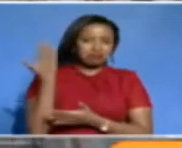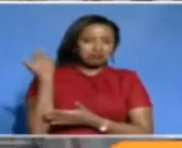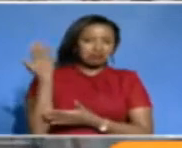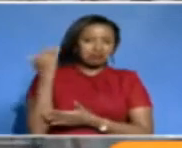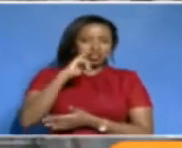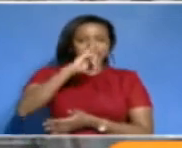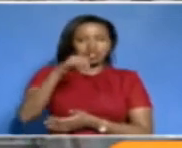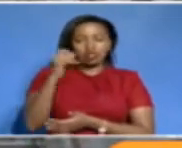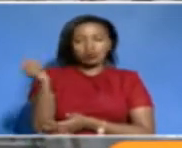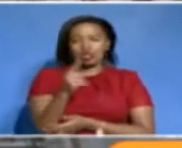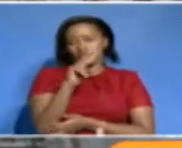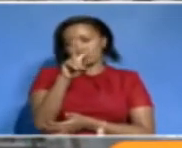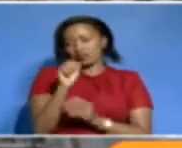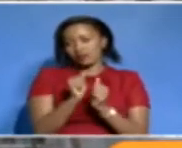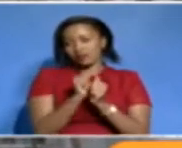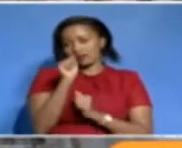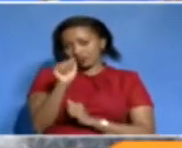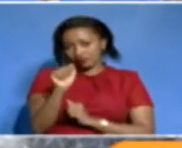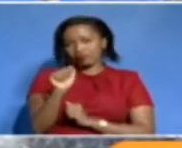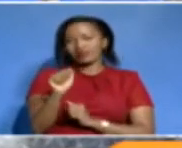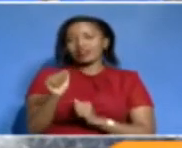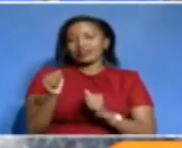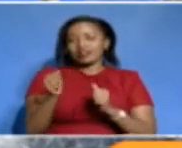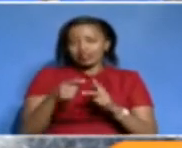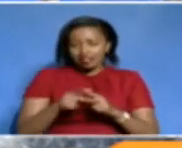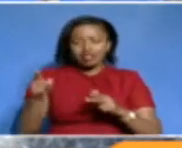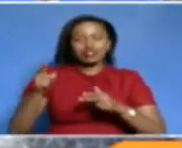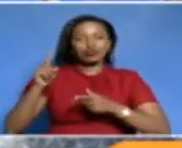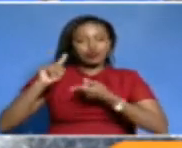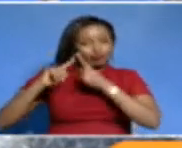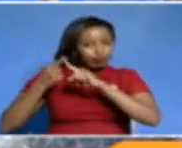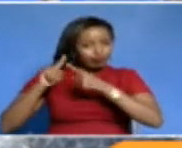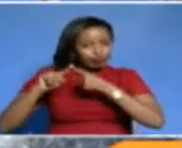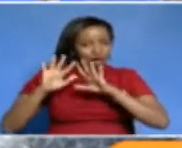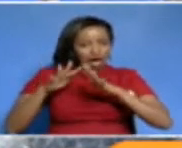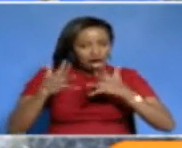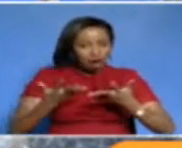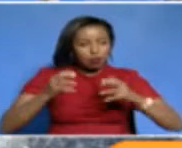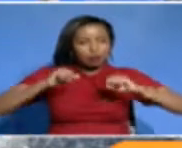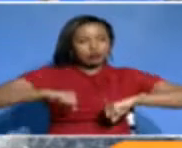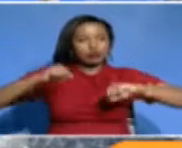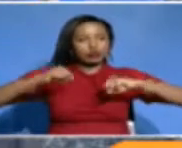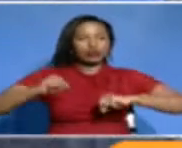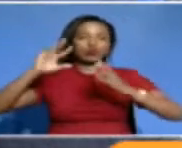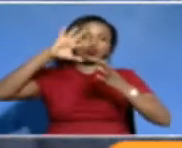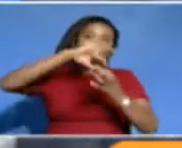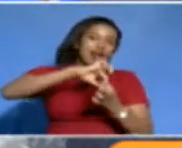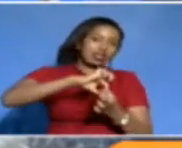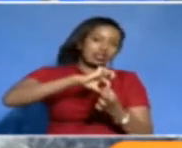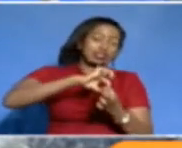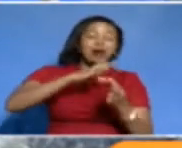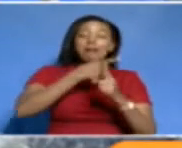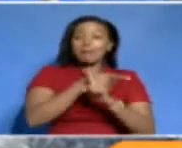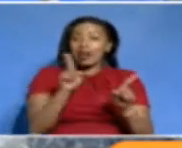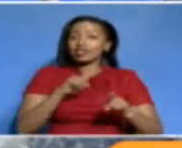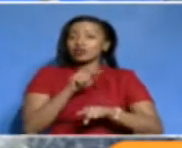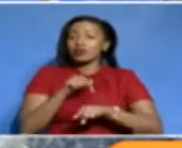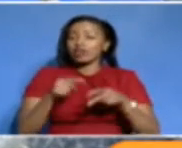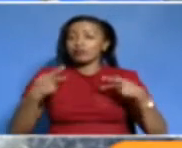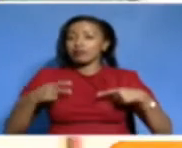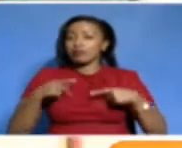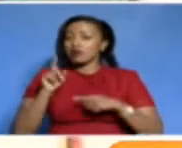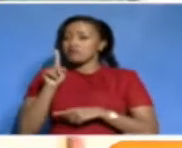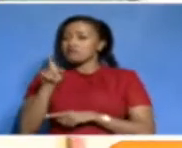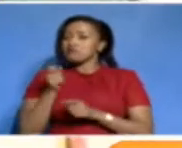first telltale signs of a potential marriage between the two financial institutions emerged, but they denied it. The banks